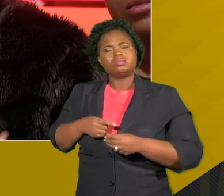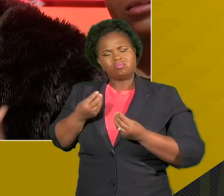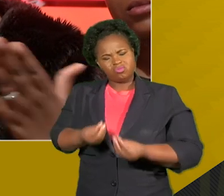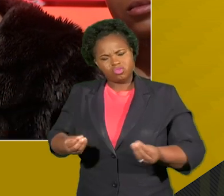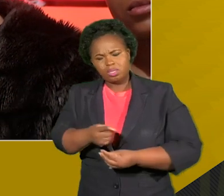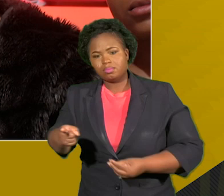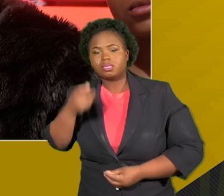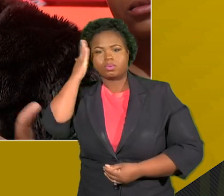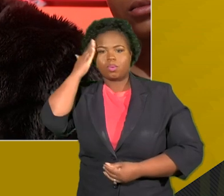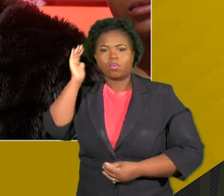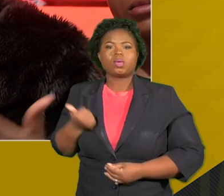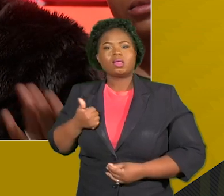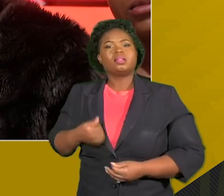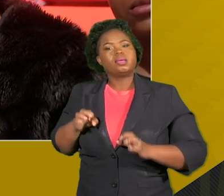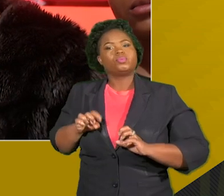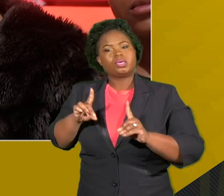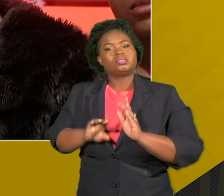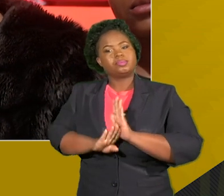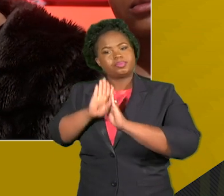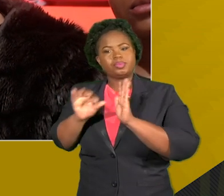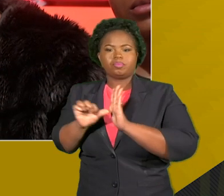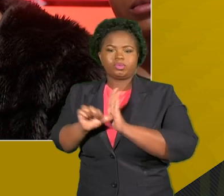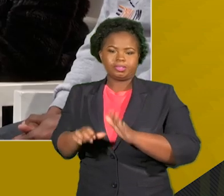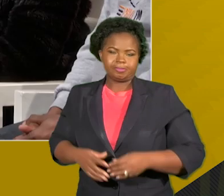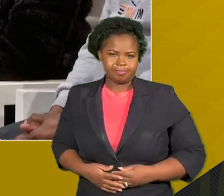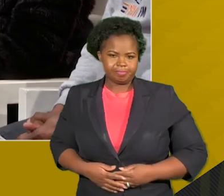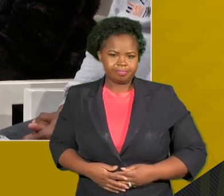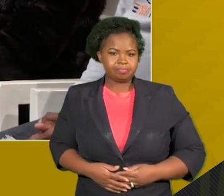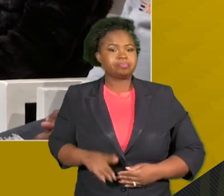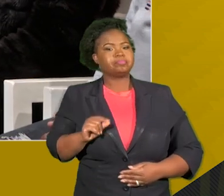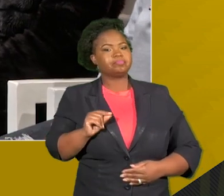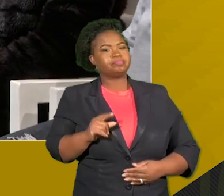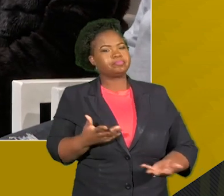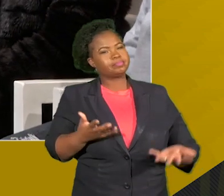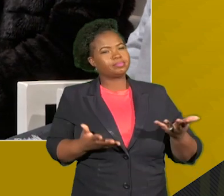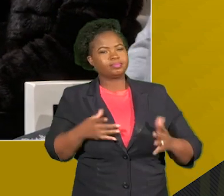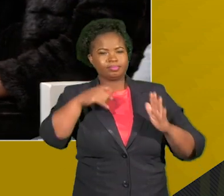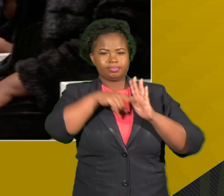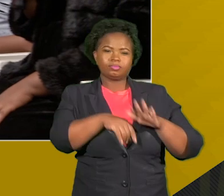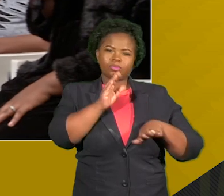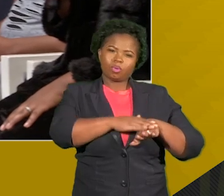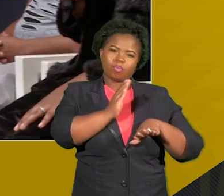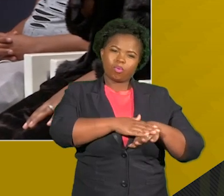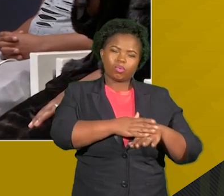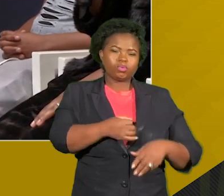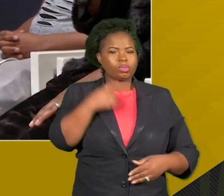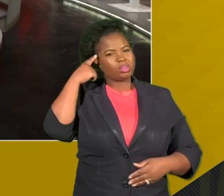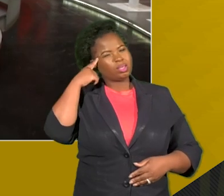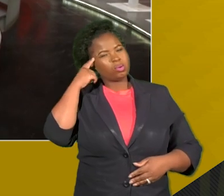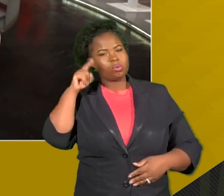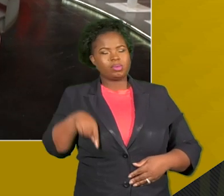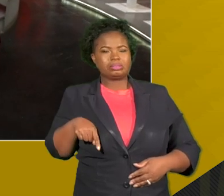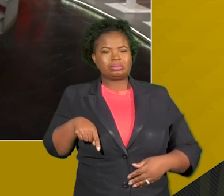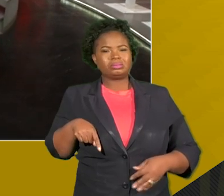gore thuto ke lesedi and how can they alleviate themselves from poverty. All right, and I think that's what we want to talk a little bit about. Should we strip away